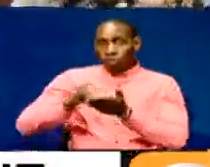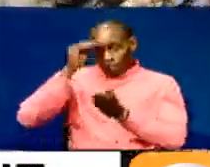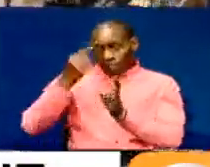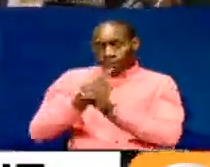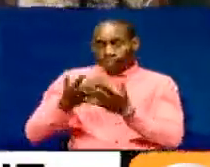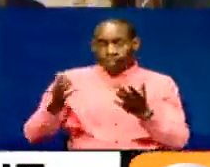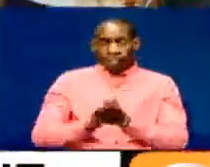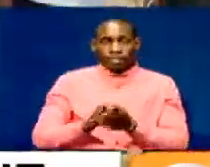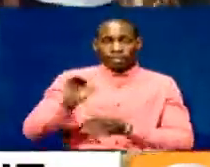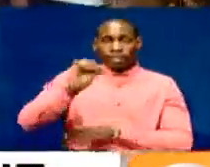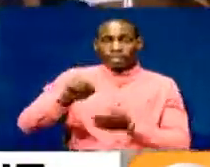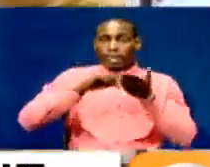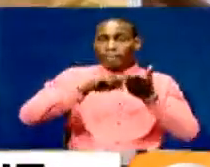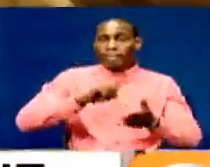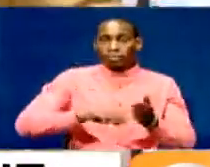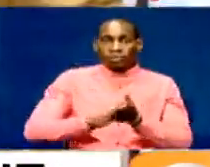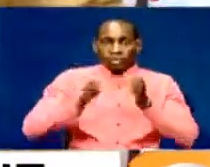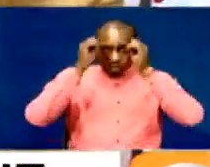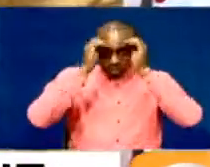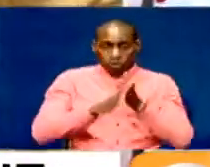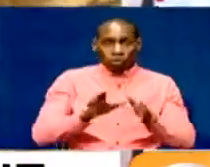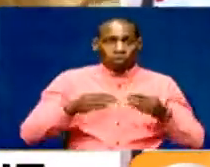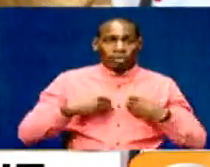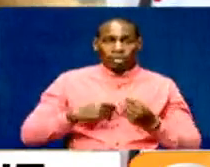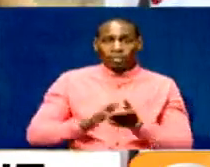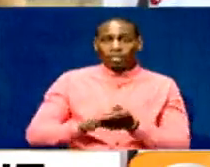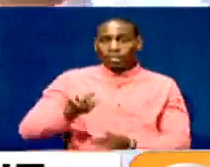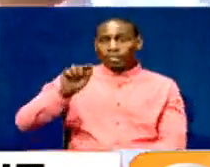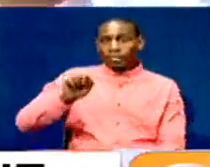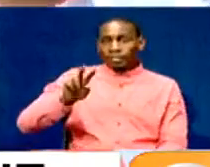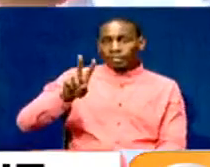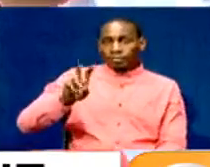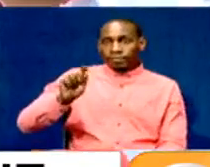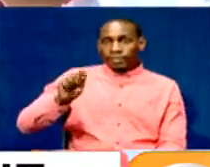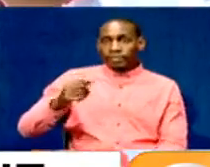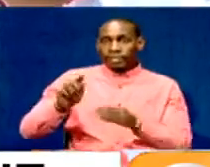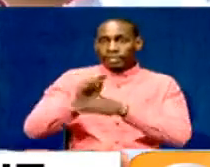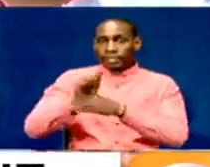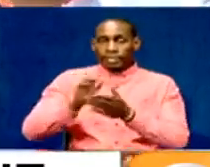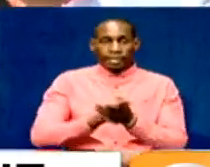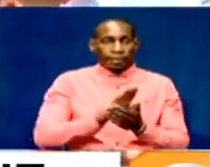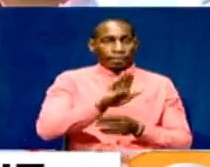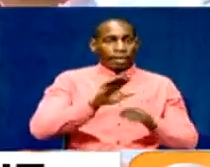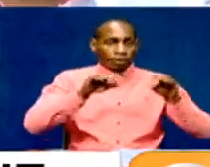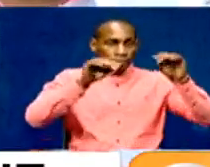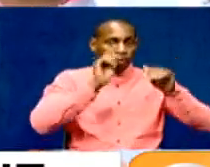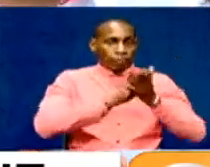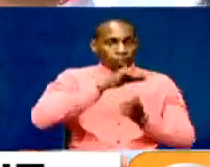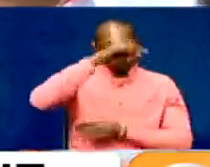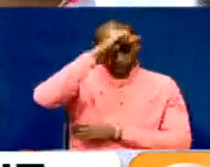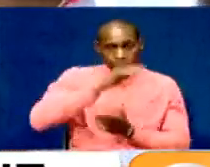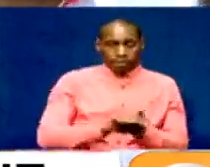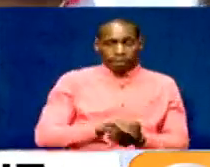time and again encouraged candidates to embrace TVET training. Of those who qualified for degree,